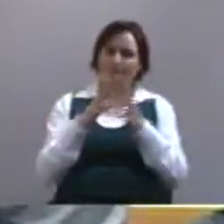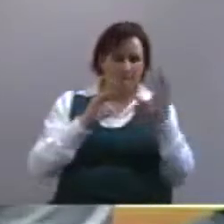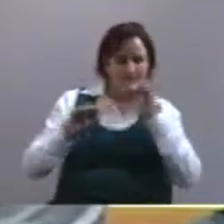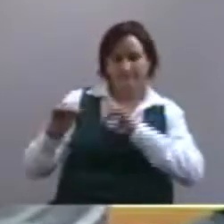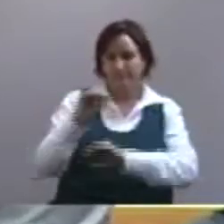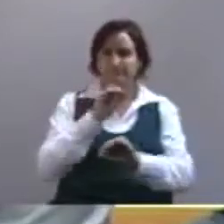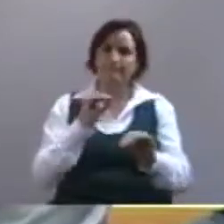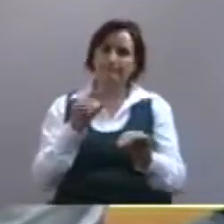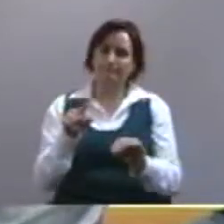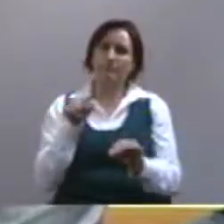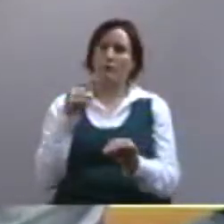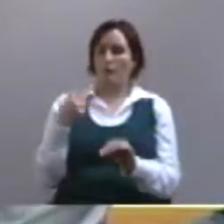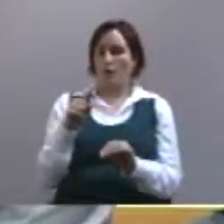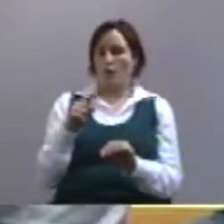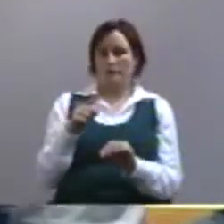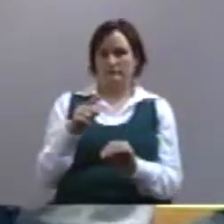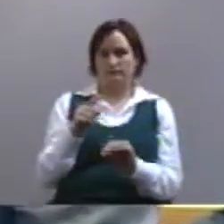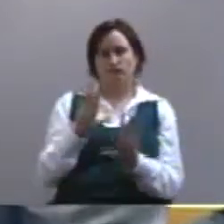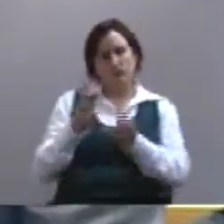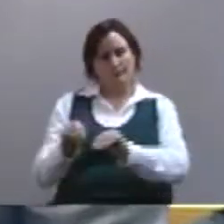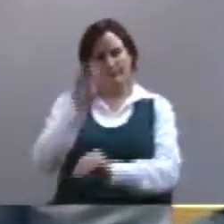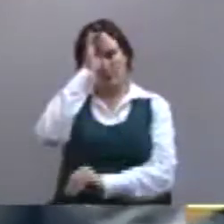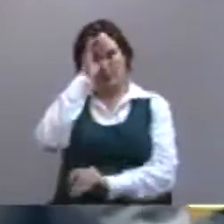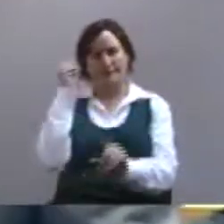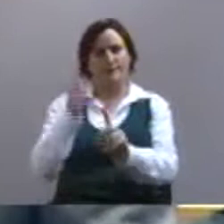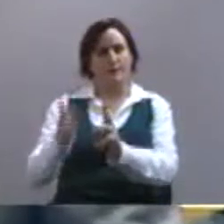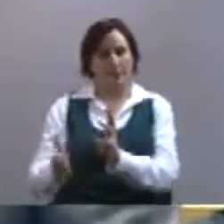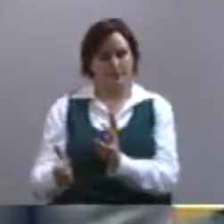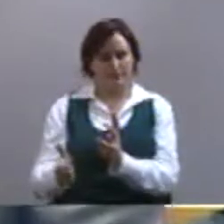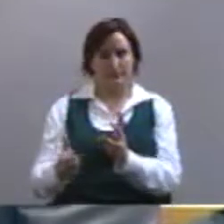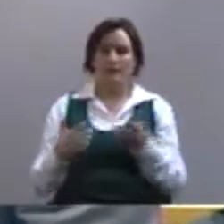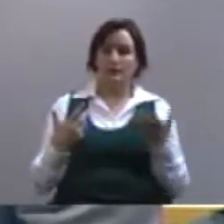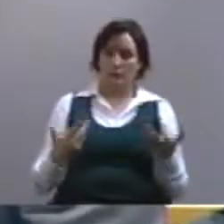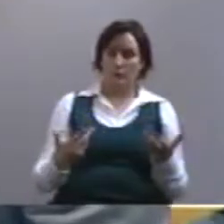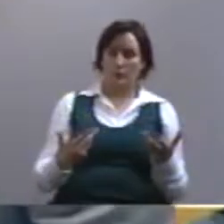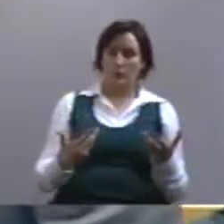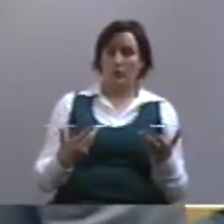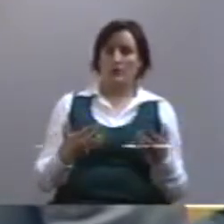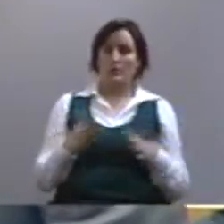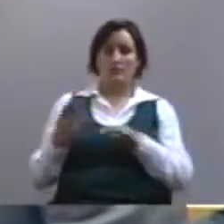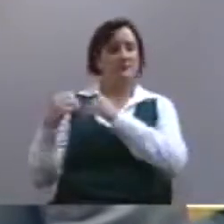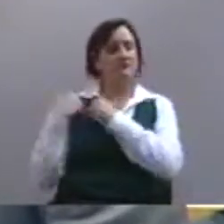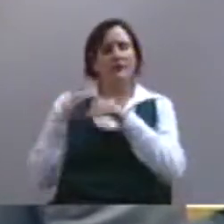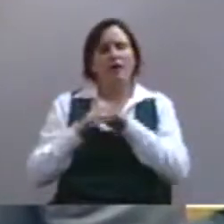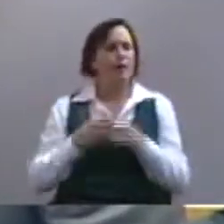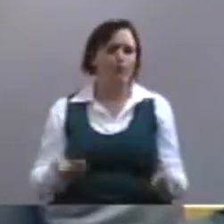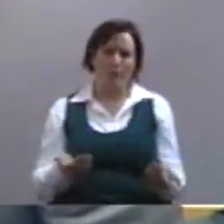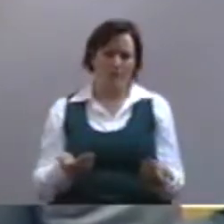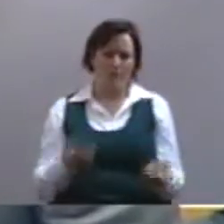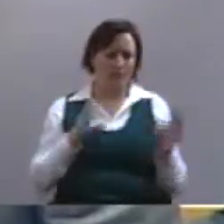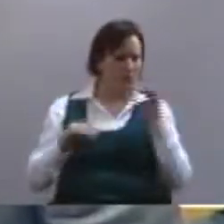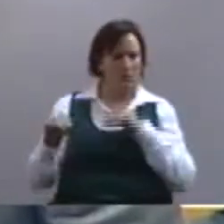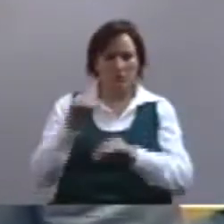are some of the things which came out of that. And one of those on the safety of police was to ensure that all